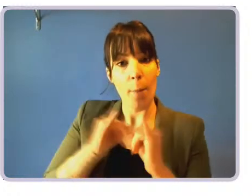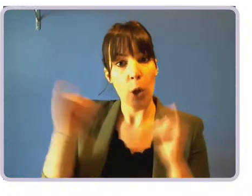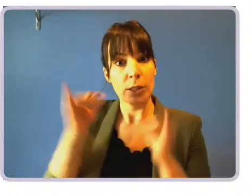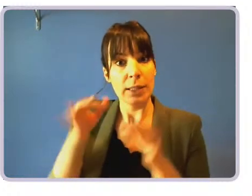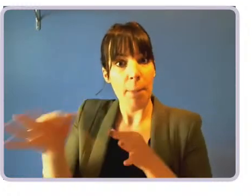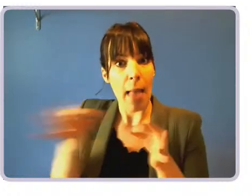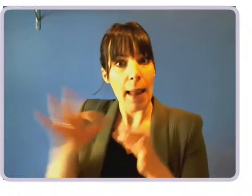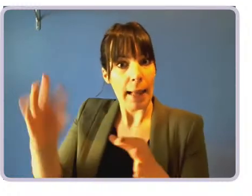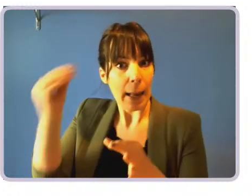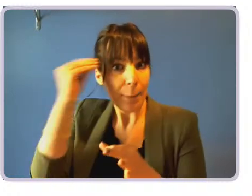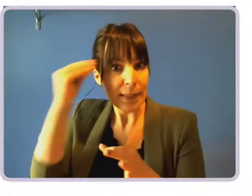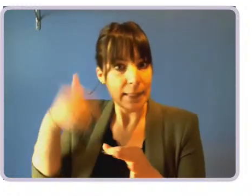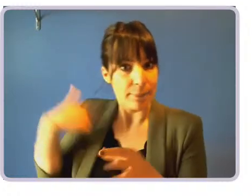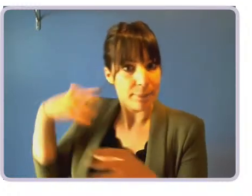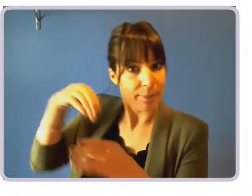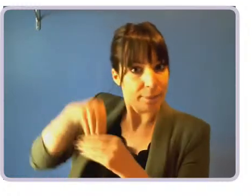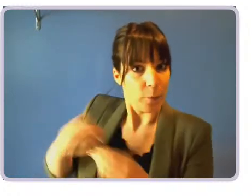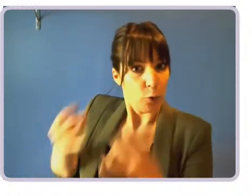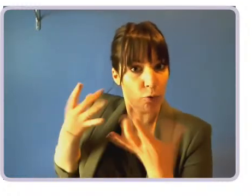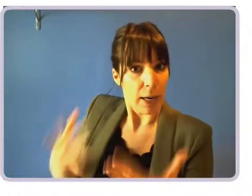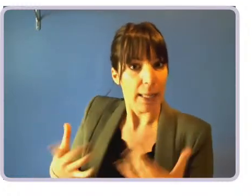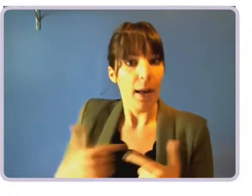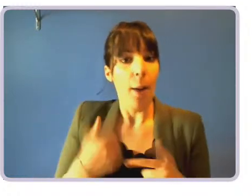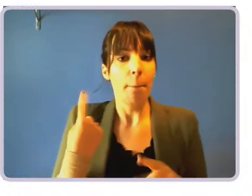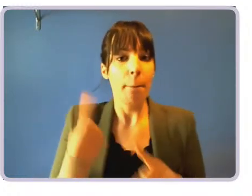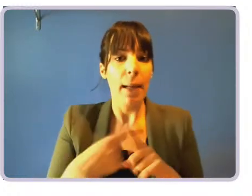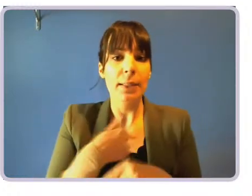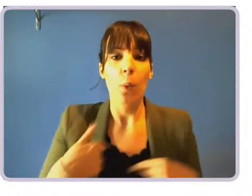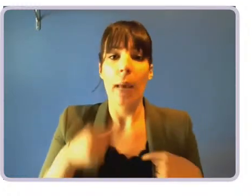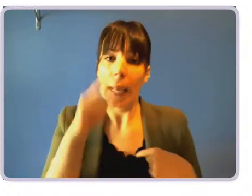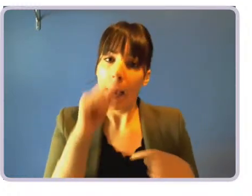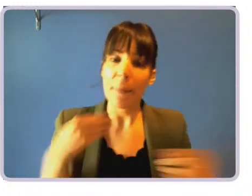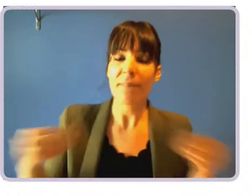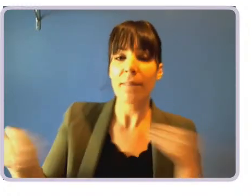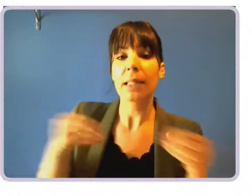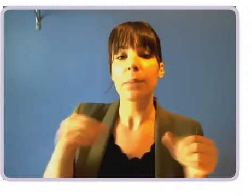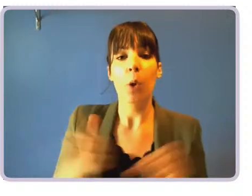and we can be flexible to tailor the approach to meet local needs and individuals.